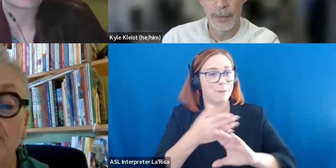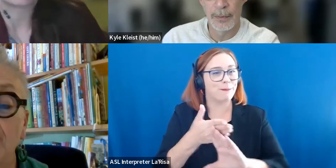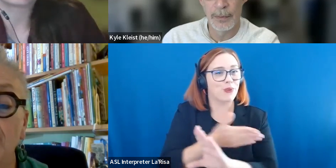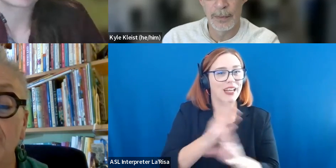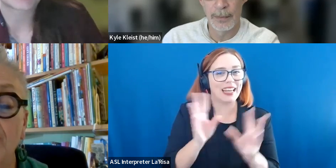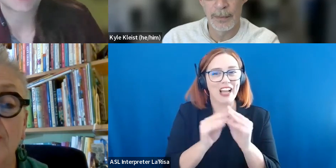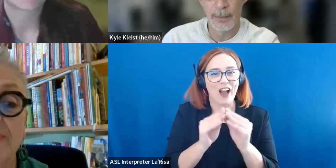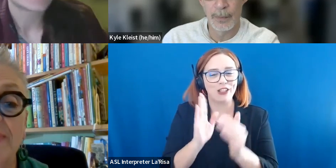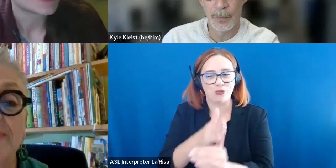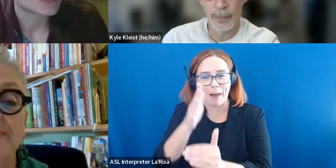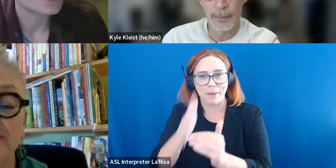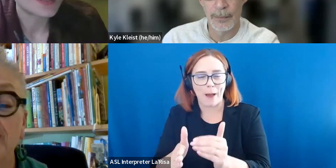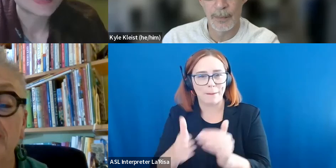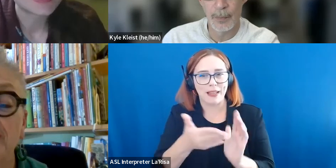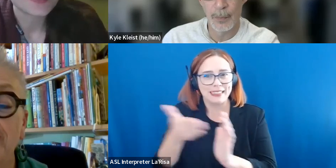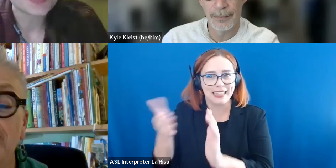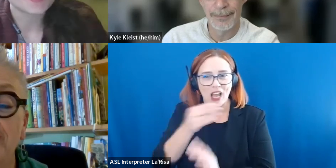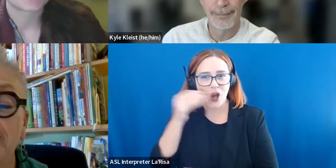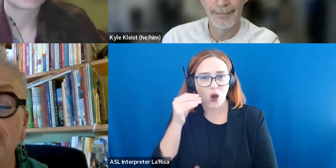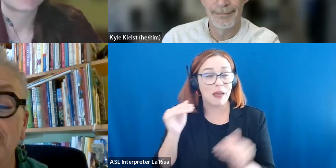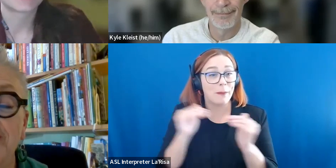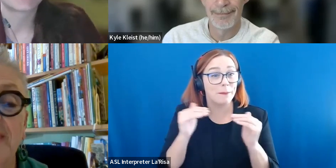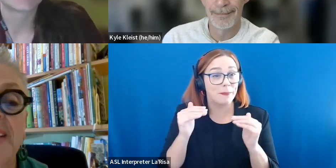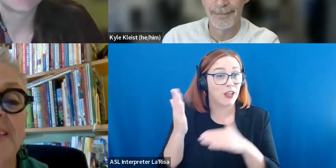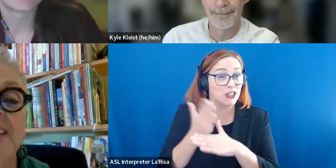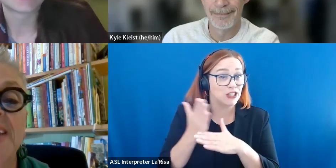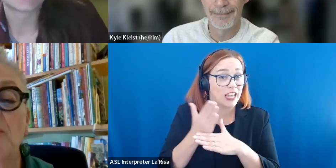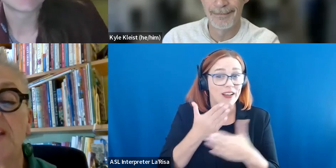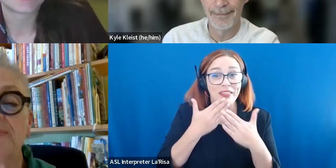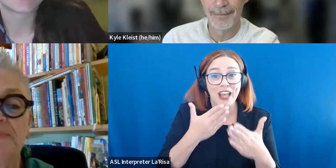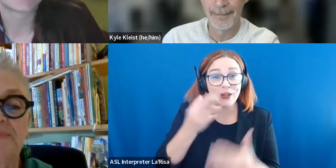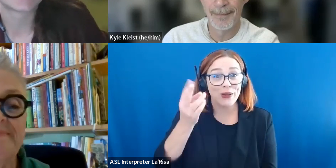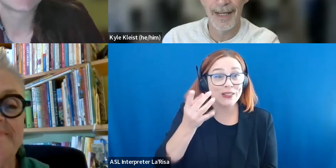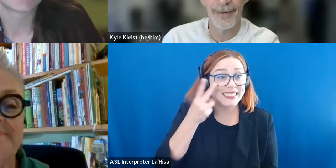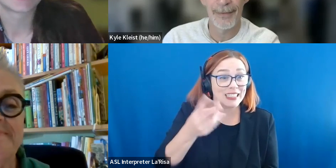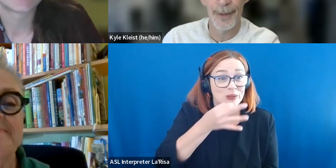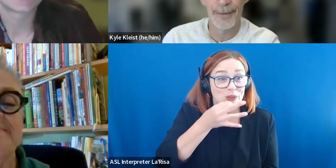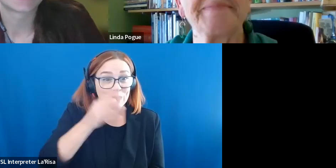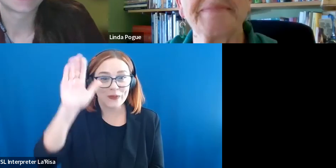take-home, and peer sharing. Thank you all and see you soon. Thank you, everybody.